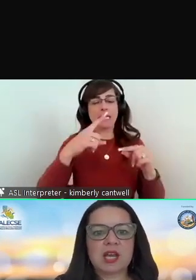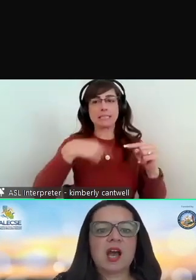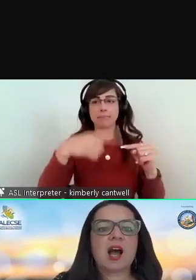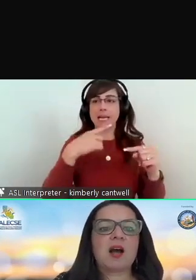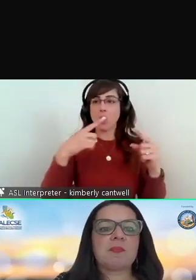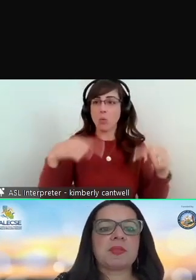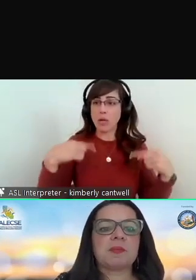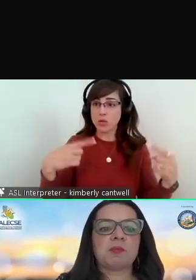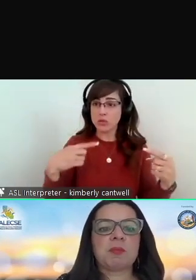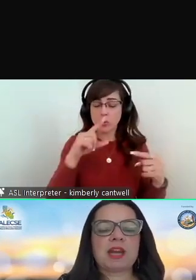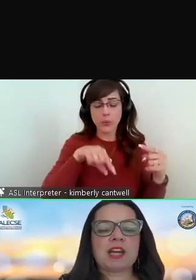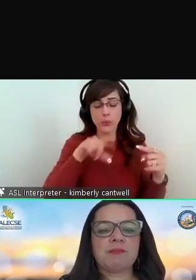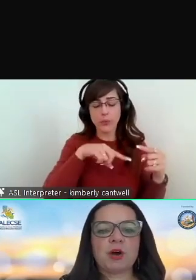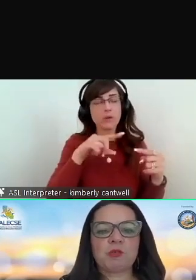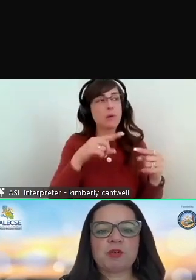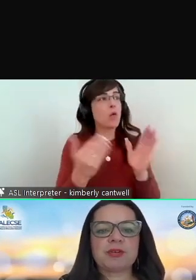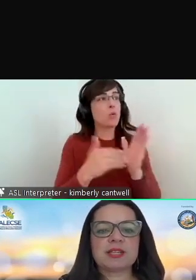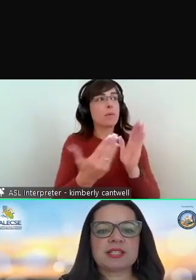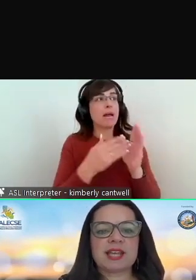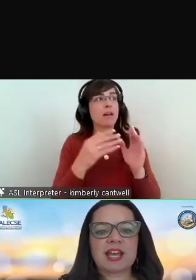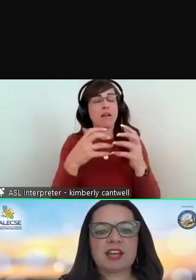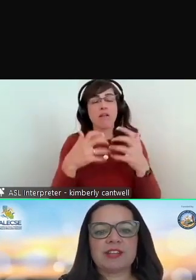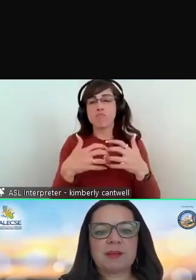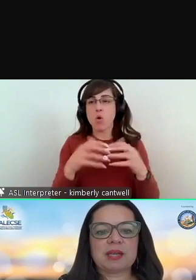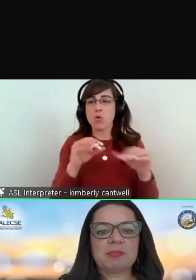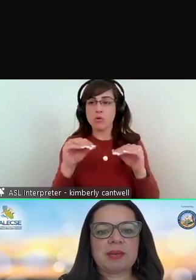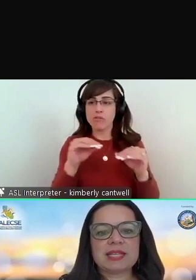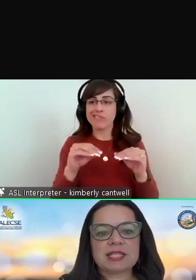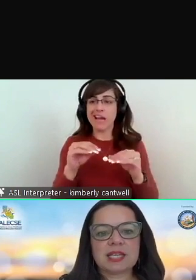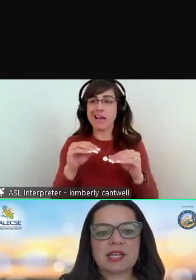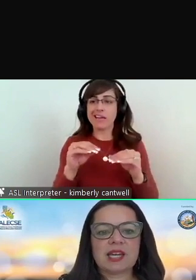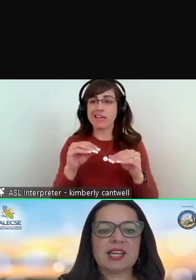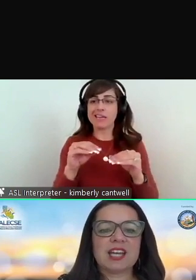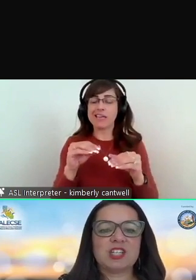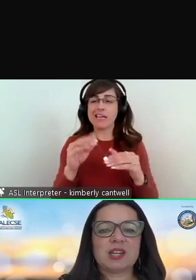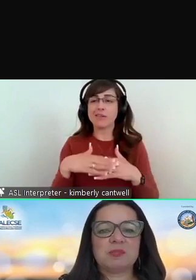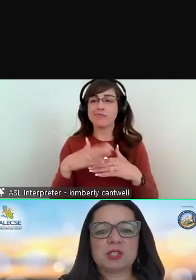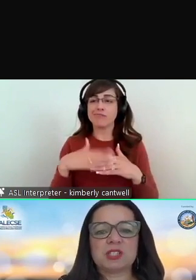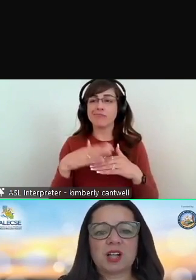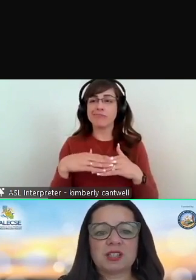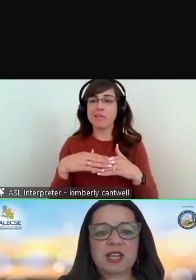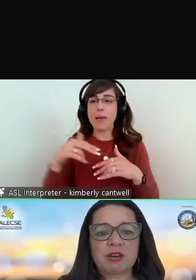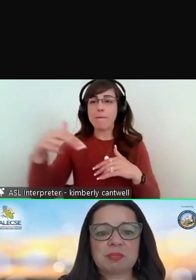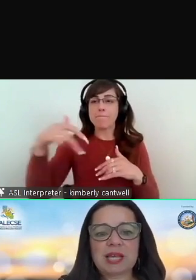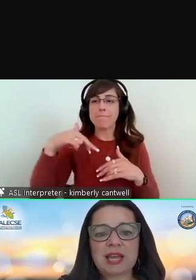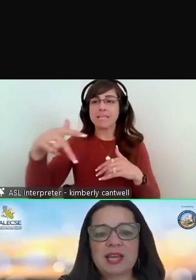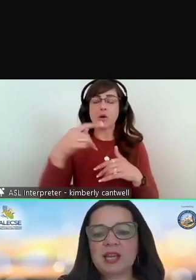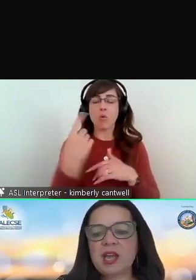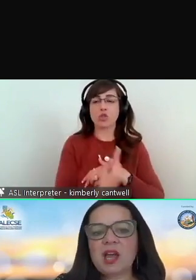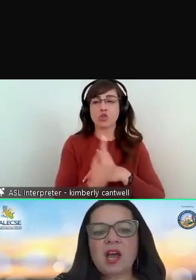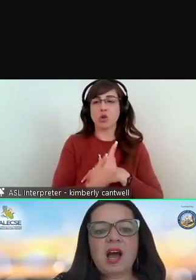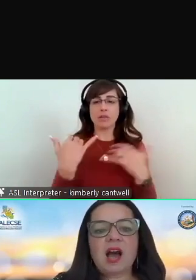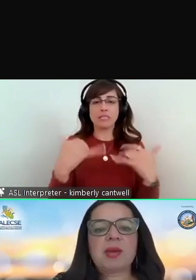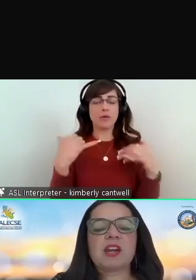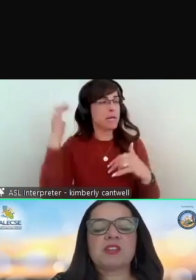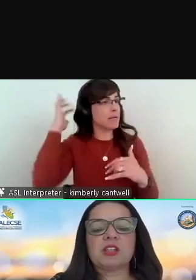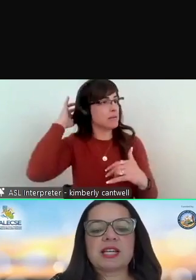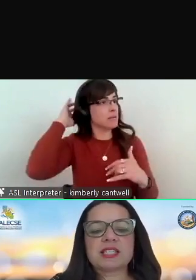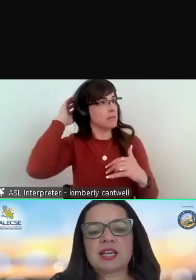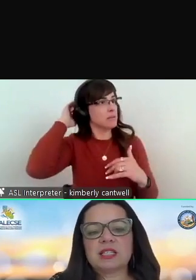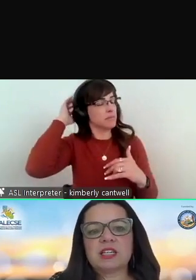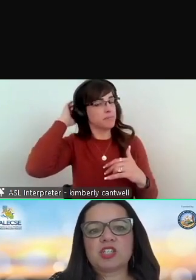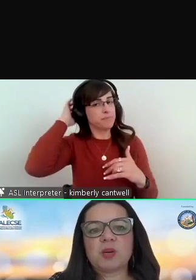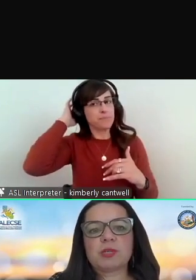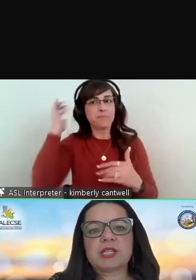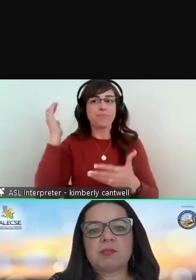wheels, repetitive motor movements like hand flapping, pacing, and engaging in more solitary play. And they're